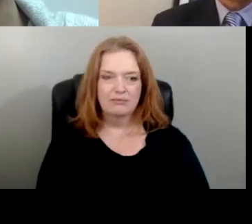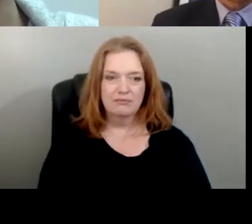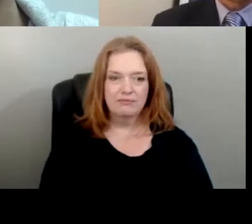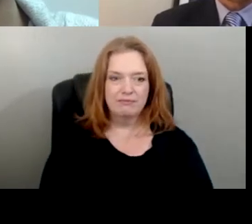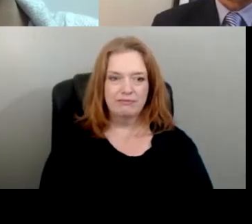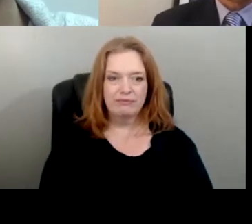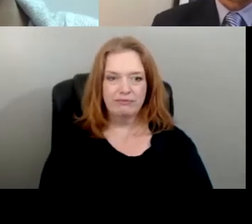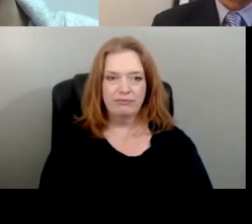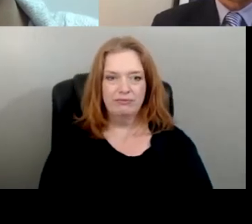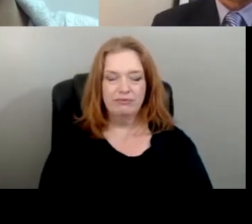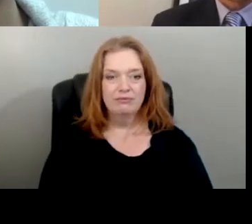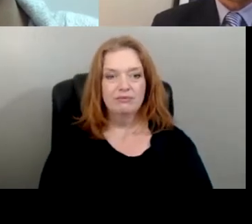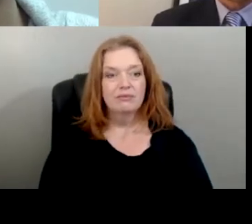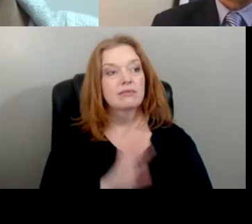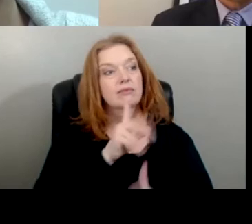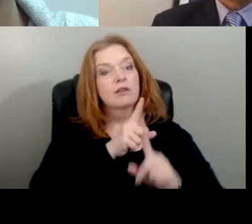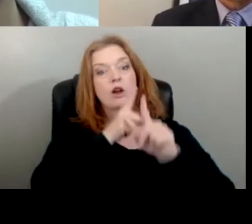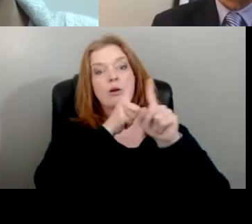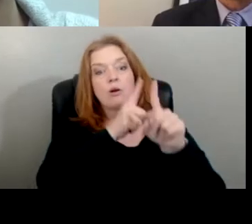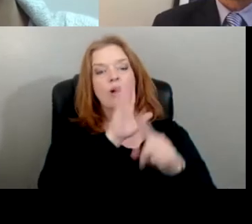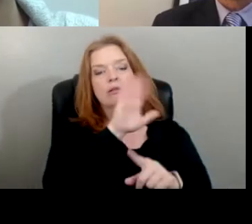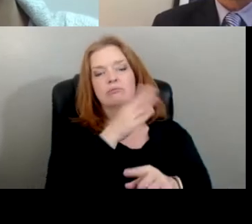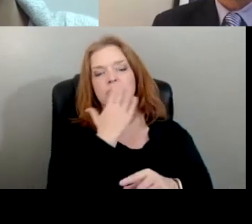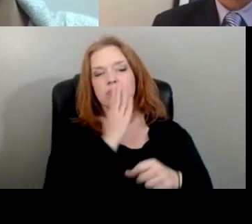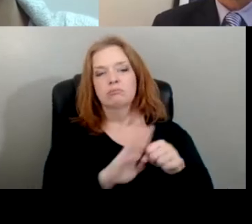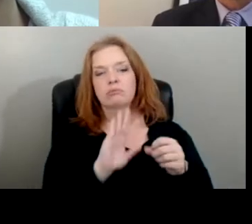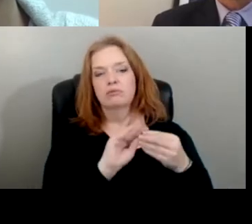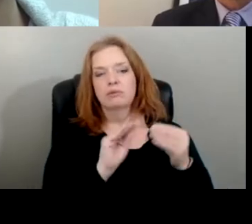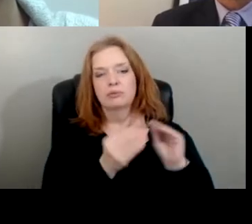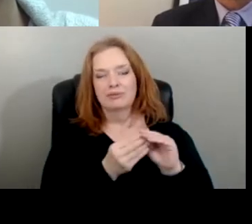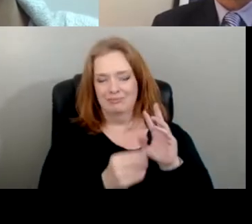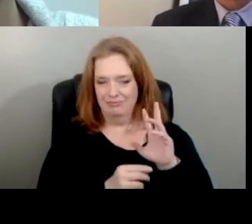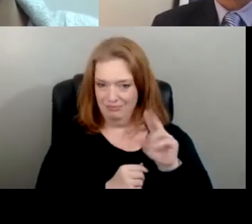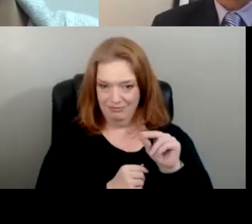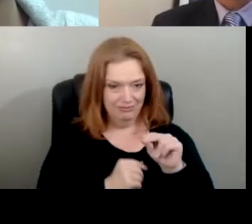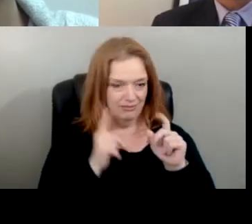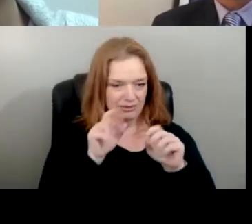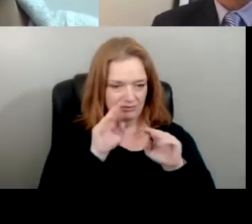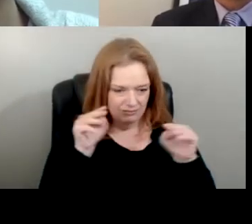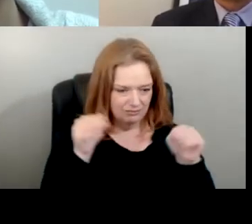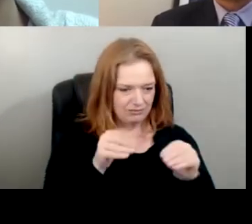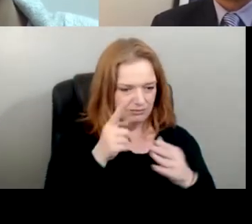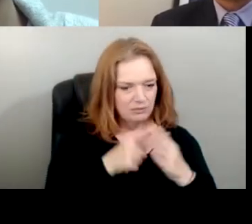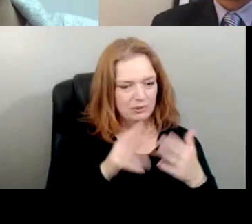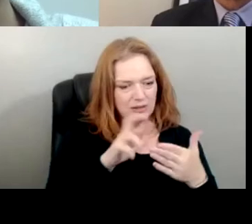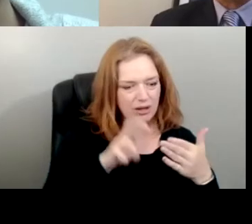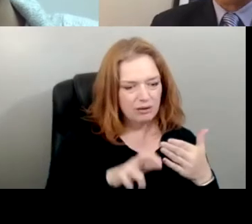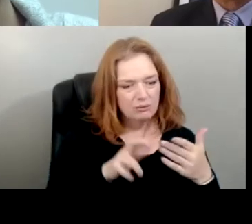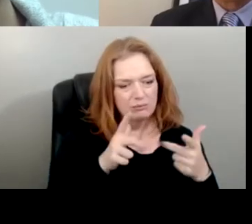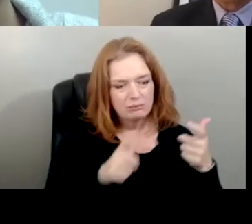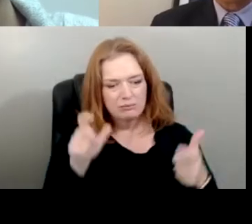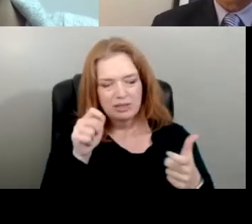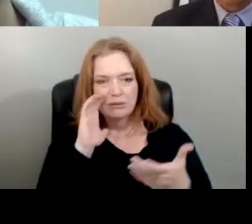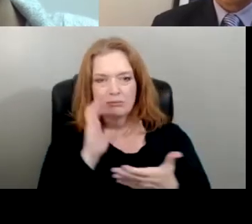the goal can't just be the numbers. It needs to be focused on the outcomes, right? The bigger picture, long term, and it